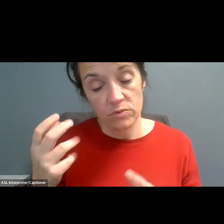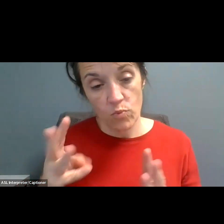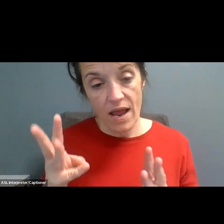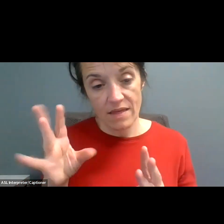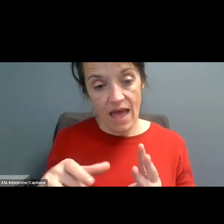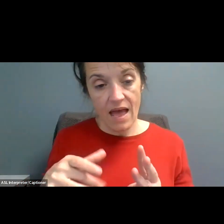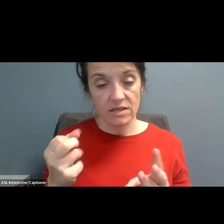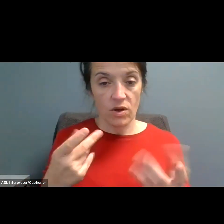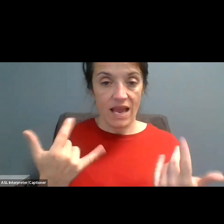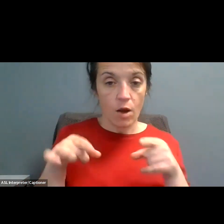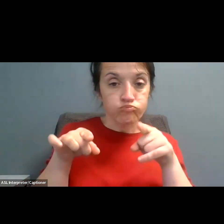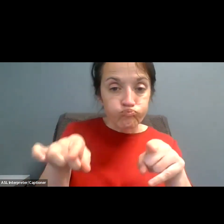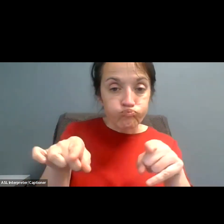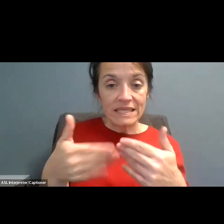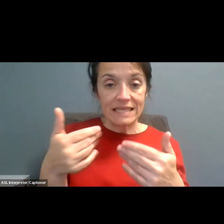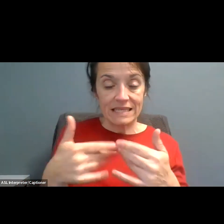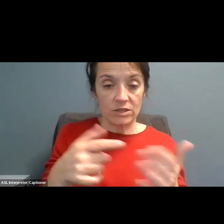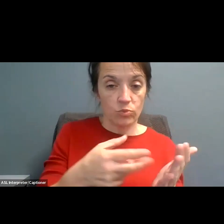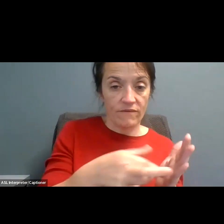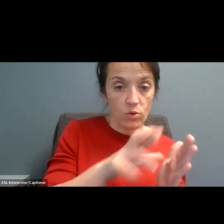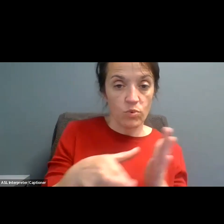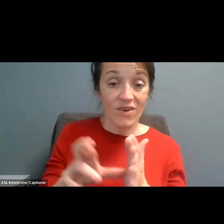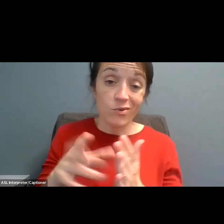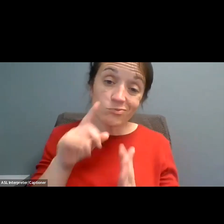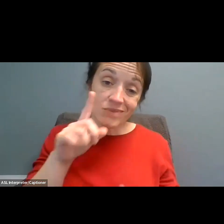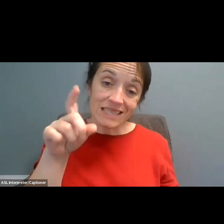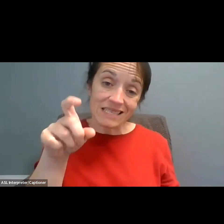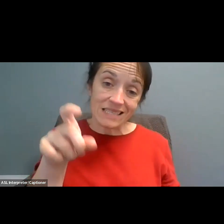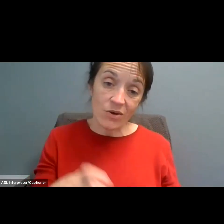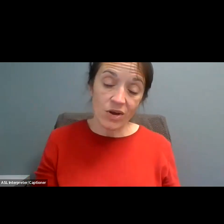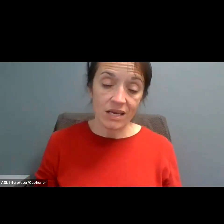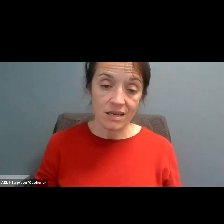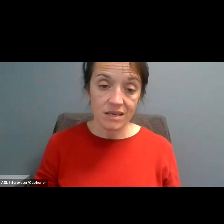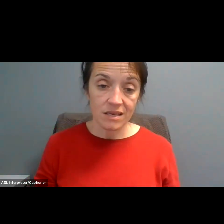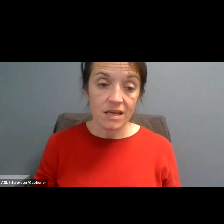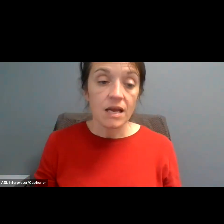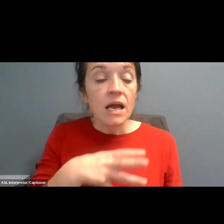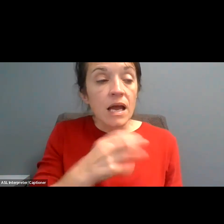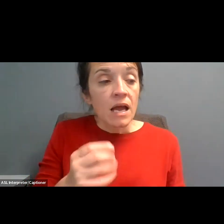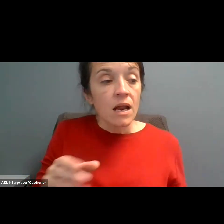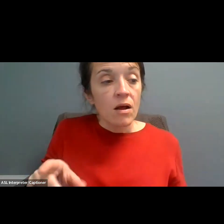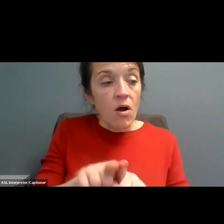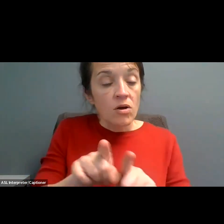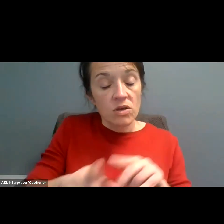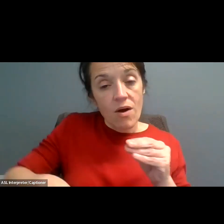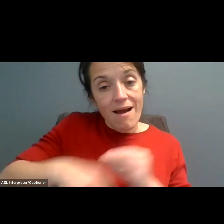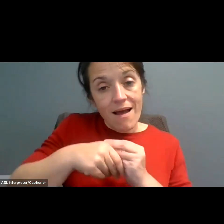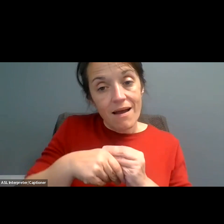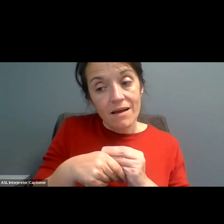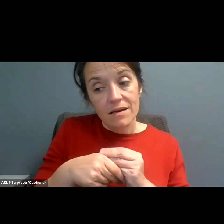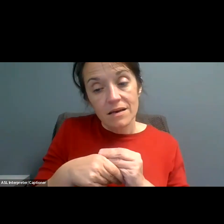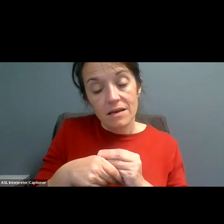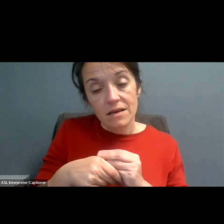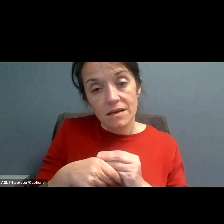but definitely realize that that's something that is necessary and needed. I will also say that I see a question or a couple questions